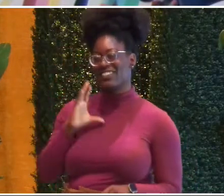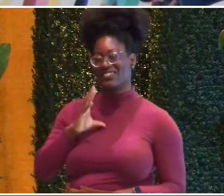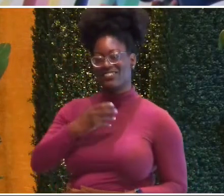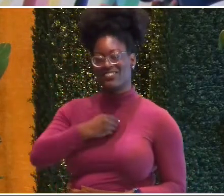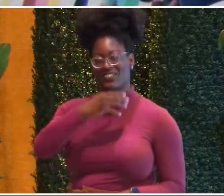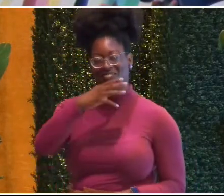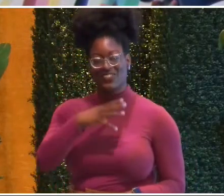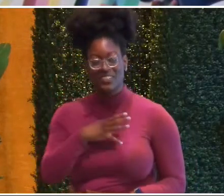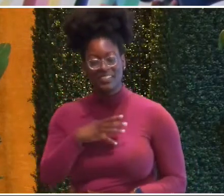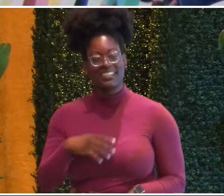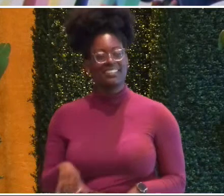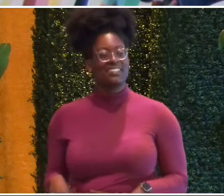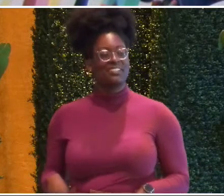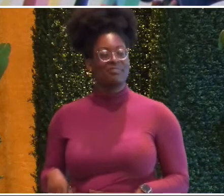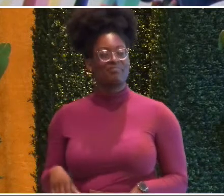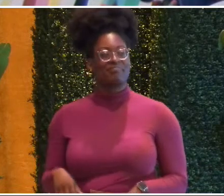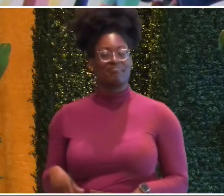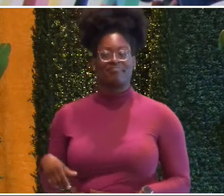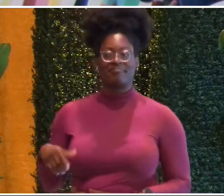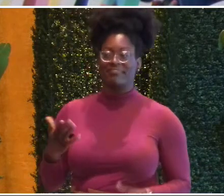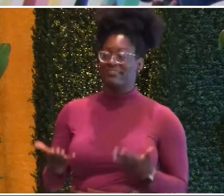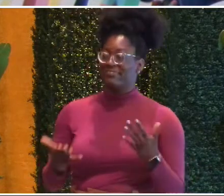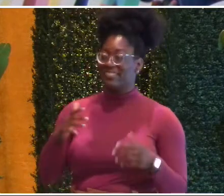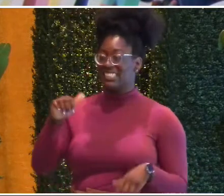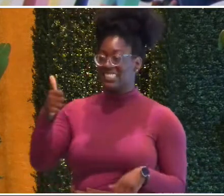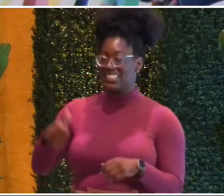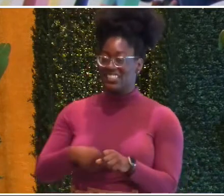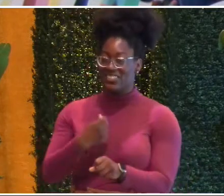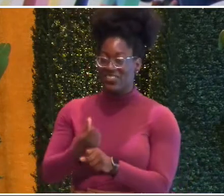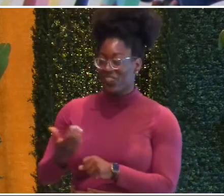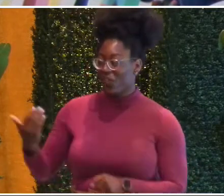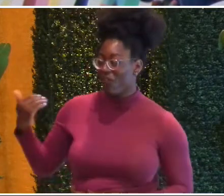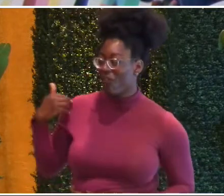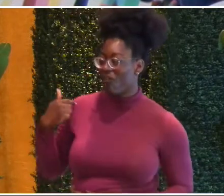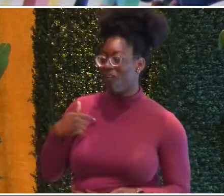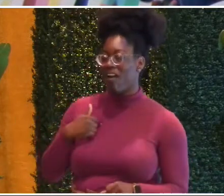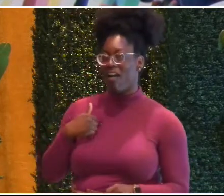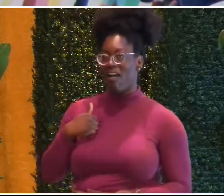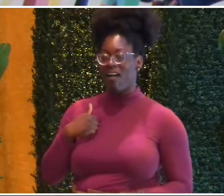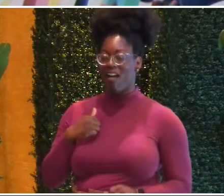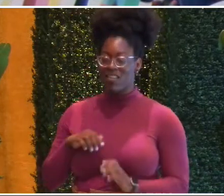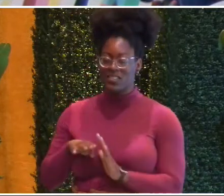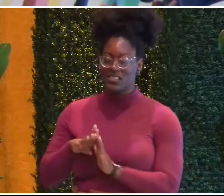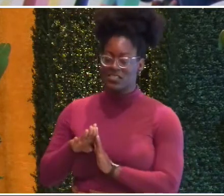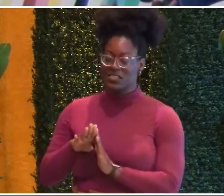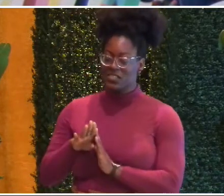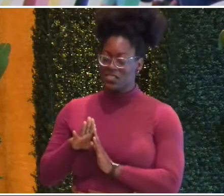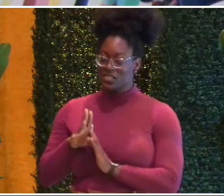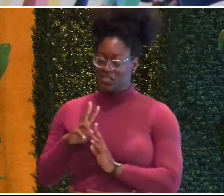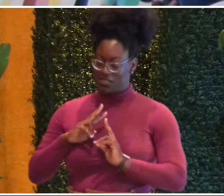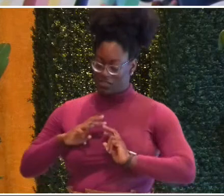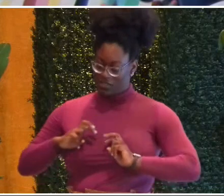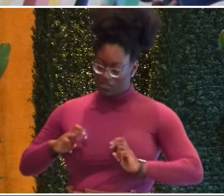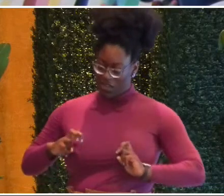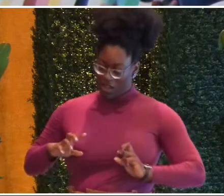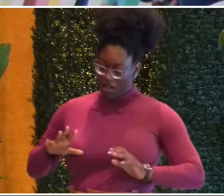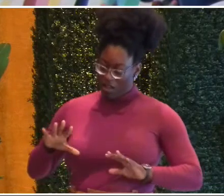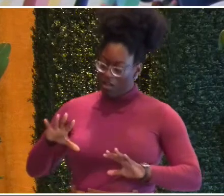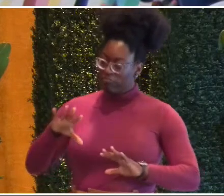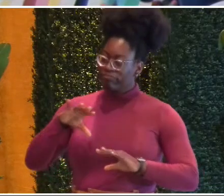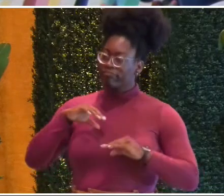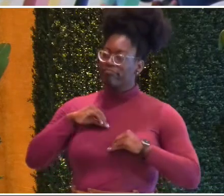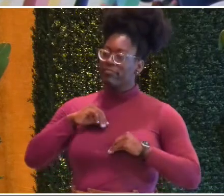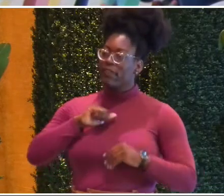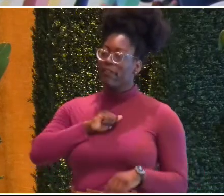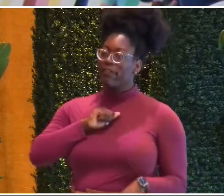into my own about 10 years ago, right? Which is a long time in our community, so much so that like I'm 32